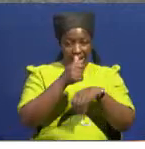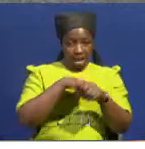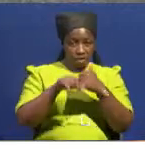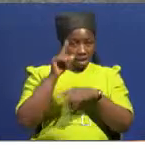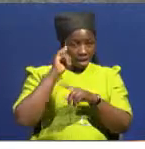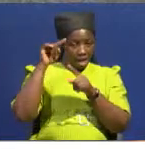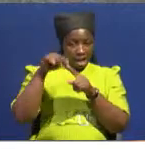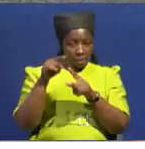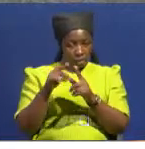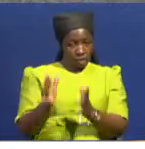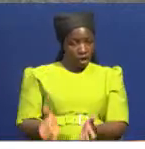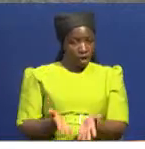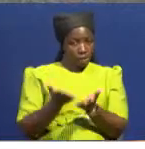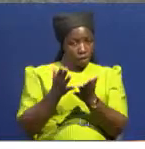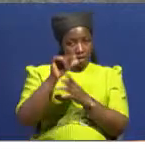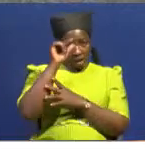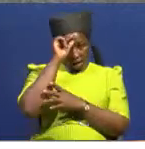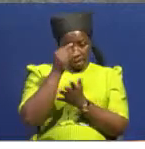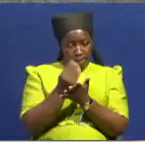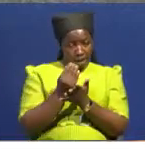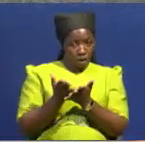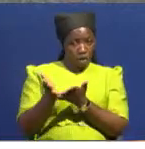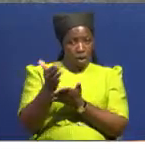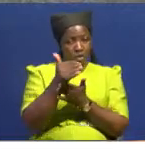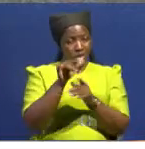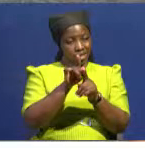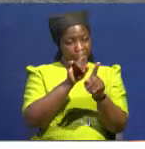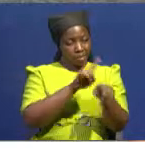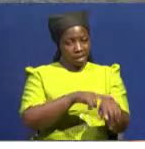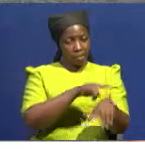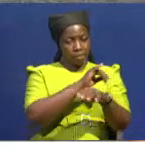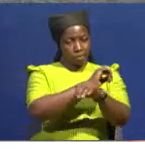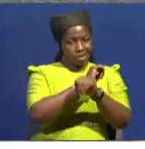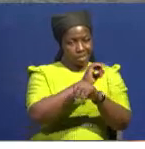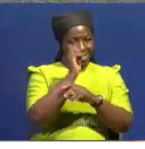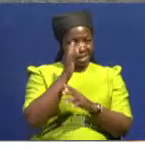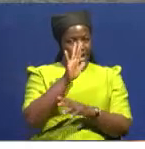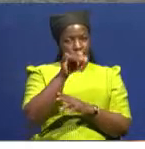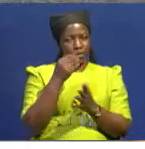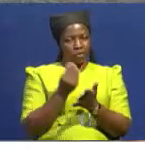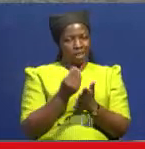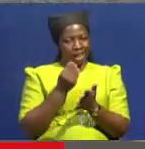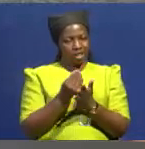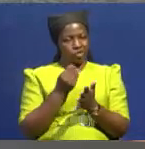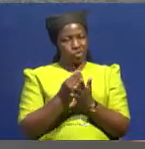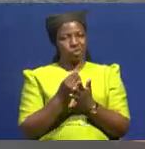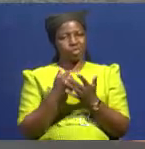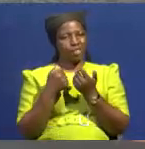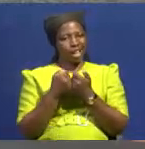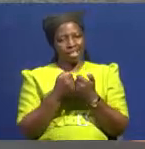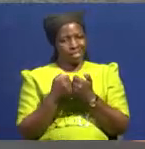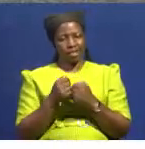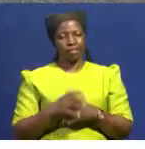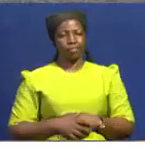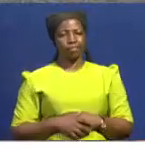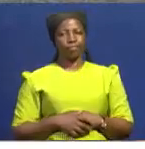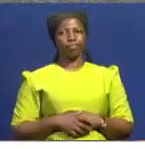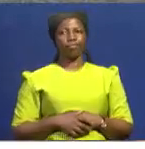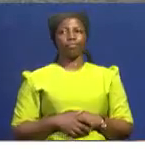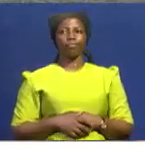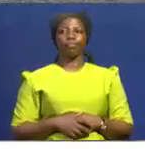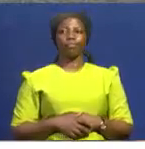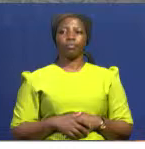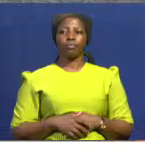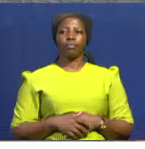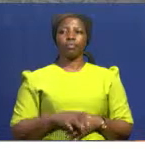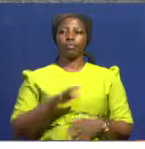boost government revenue while safeguarding Kenyans from financial strain. Speaking during an inspection of development projects in Mbeere,